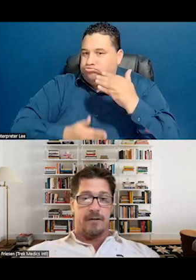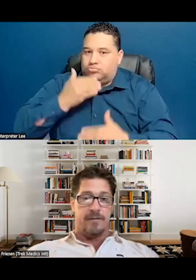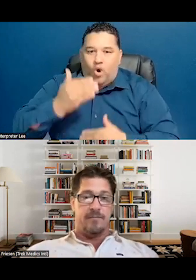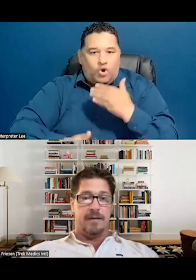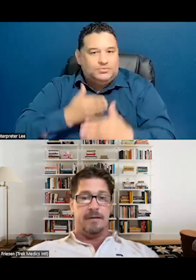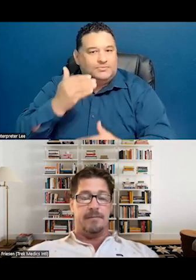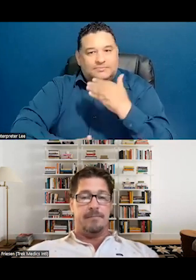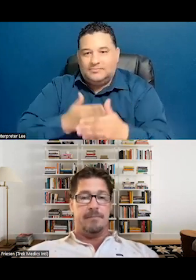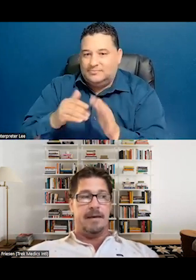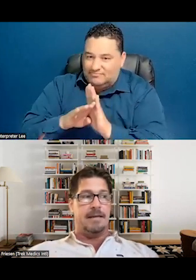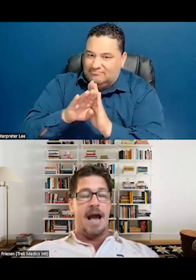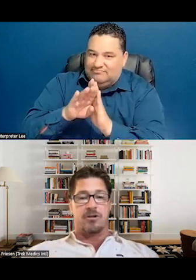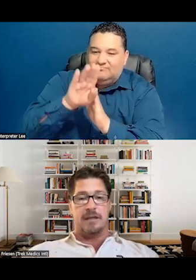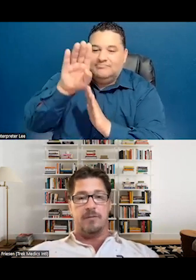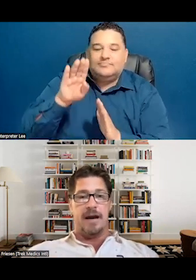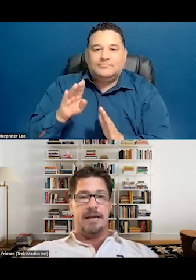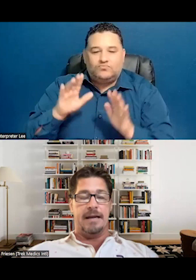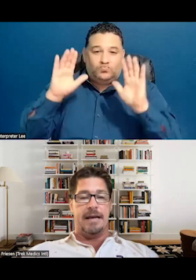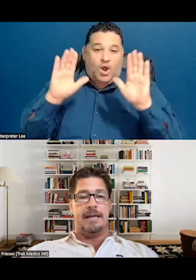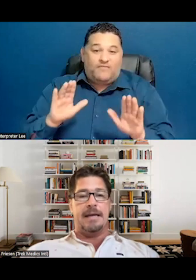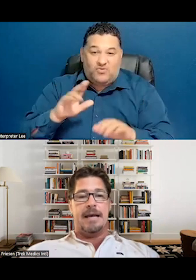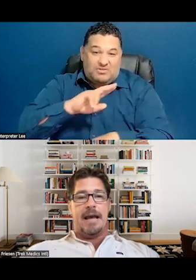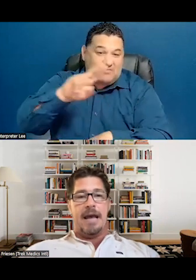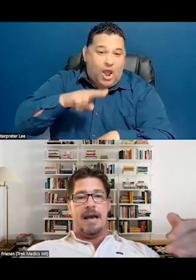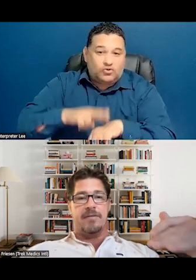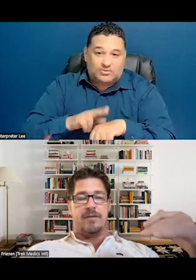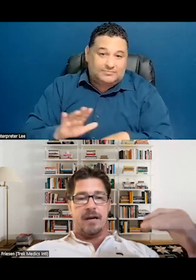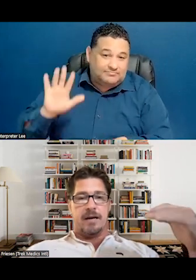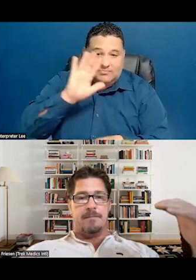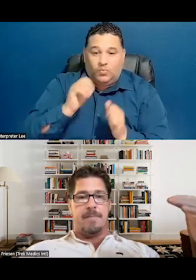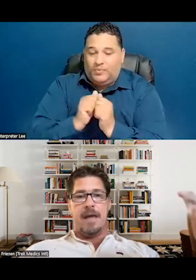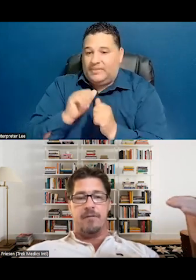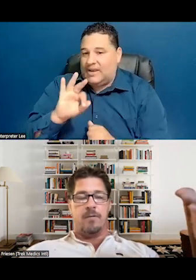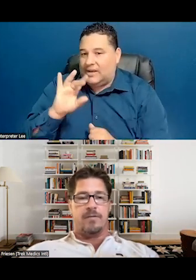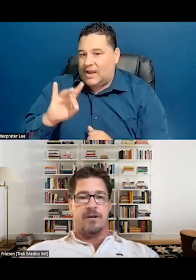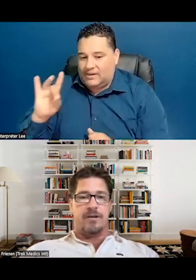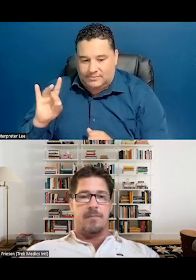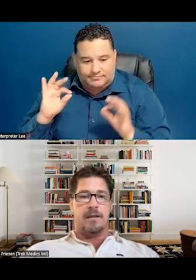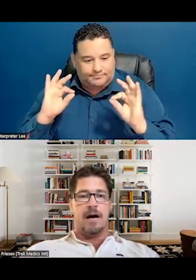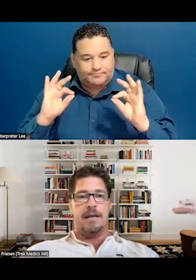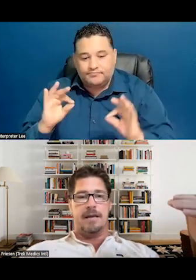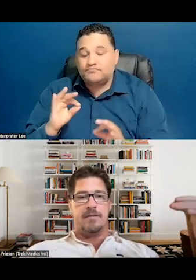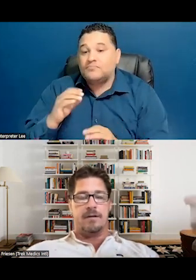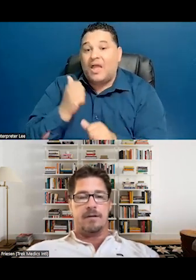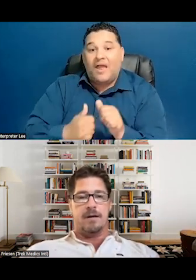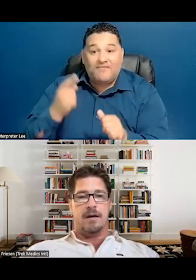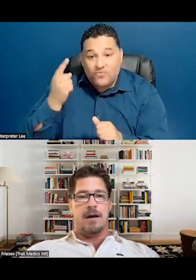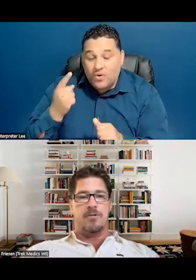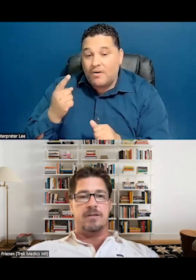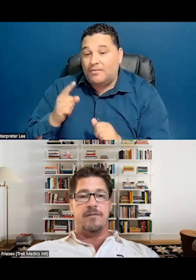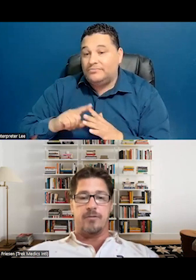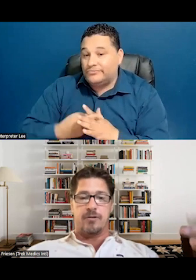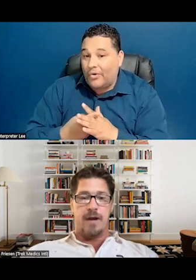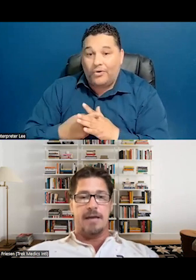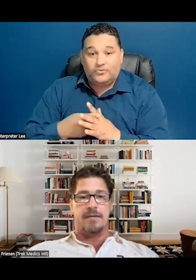wonderful progress that's being made nationally with 988. And as everyone starts to come online and is